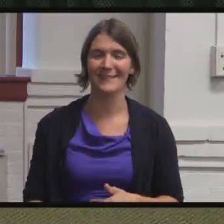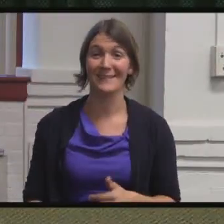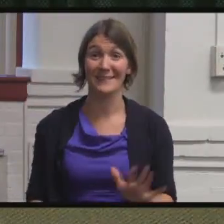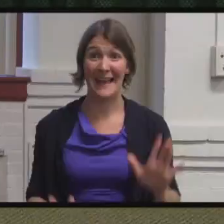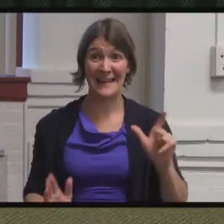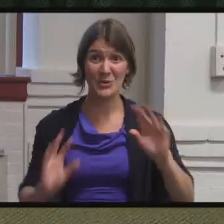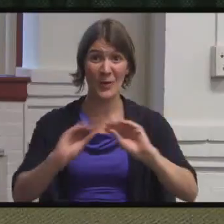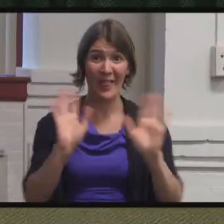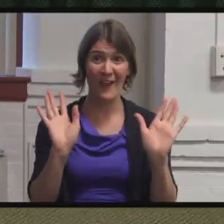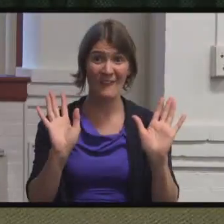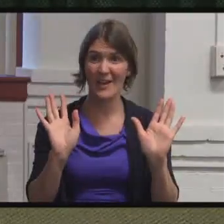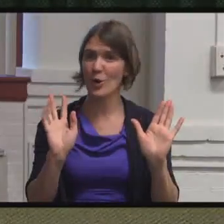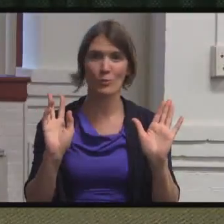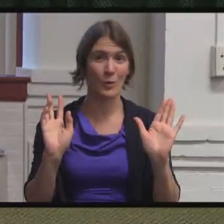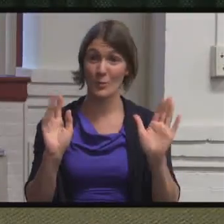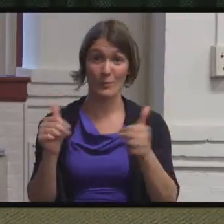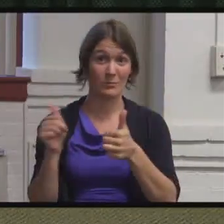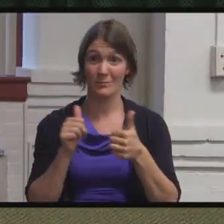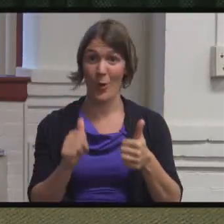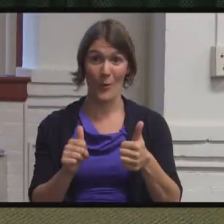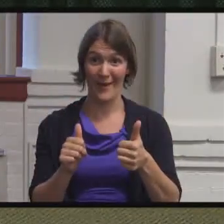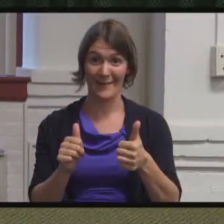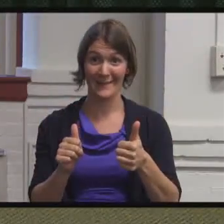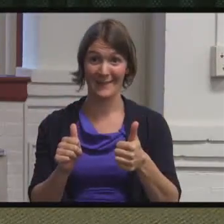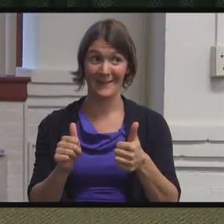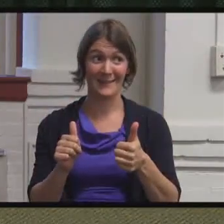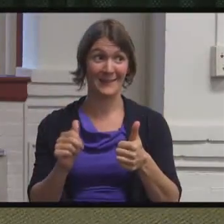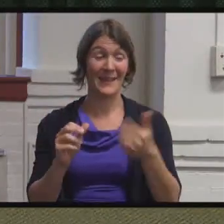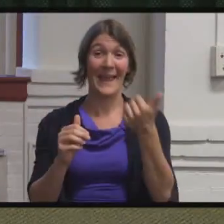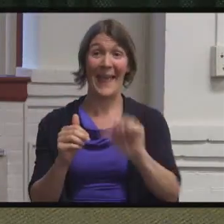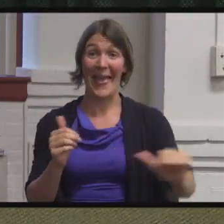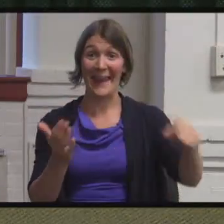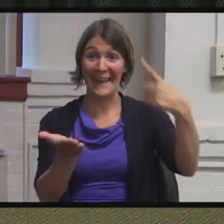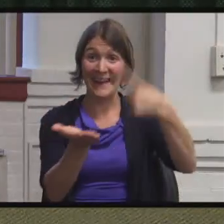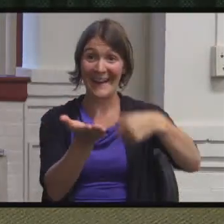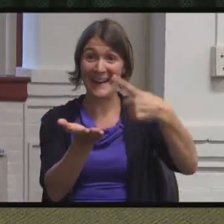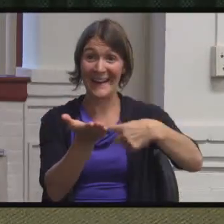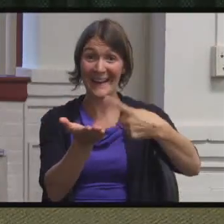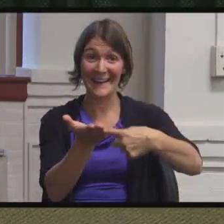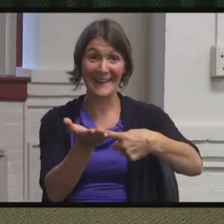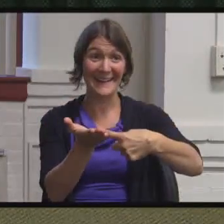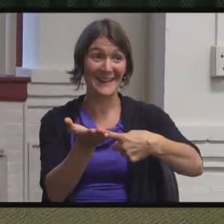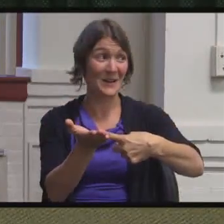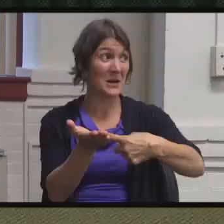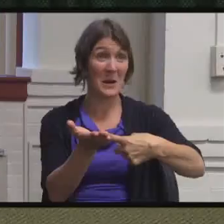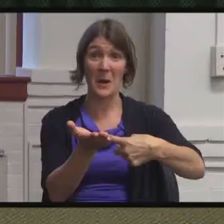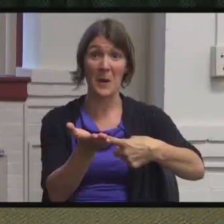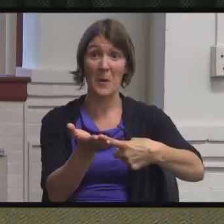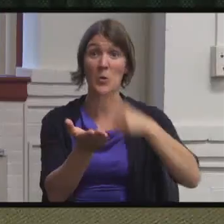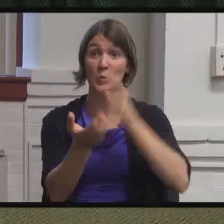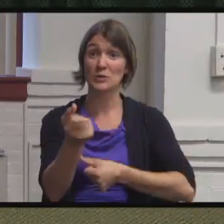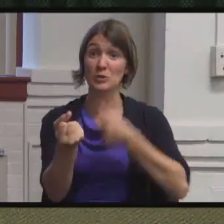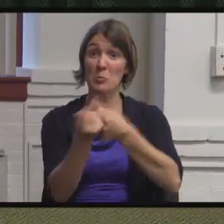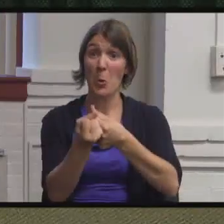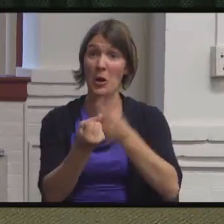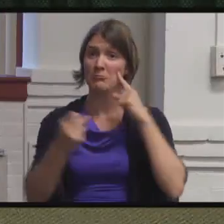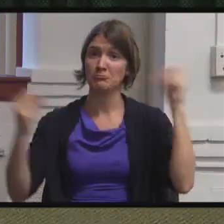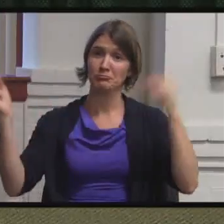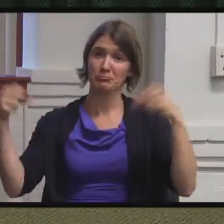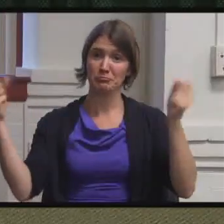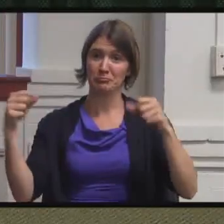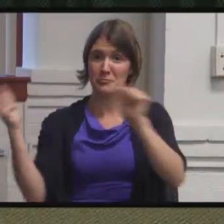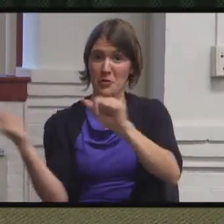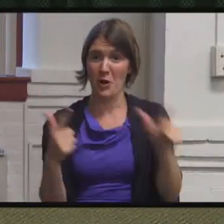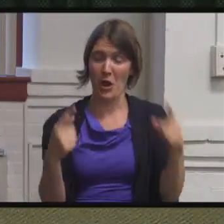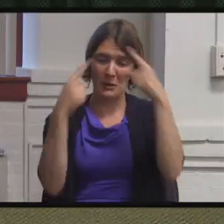Anybody need clarification? No. It's clear. Got it. Thank you. Any further discussion? Hearing none, all those in favor, please say aye.